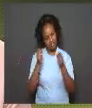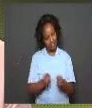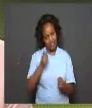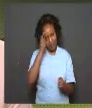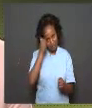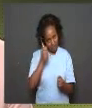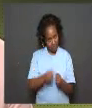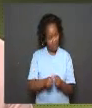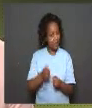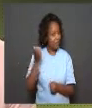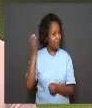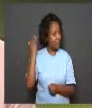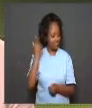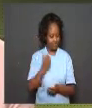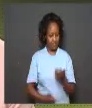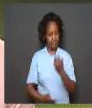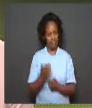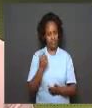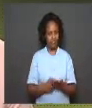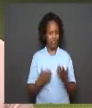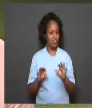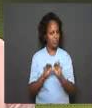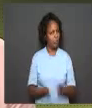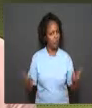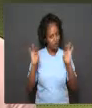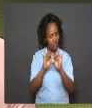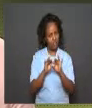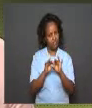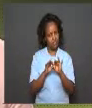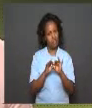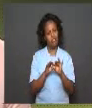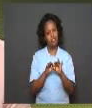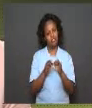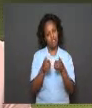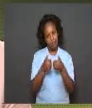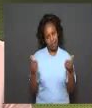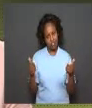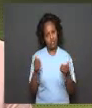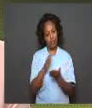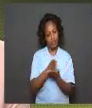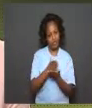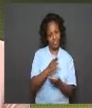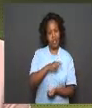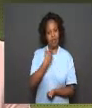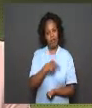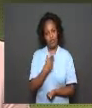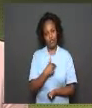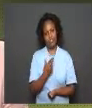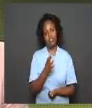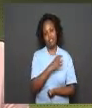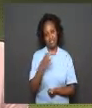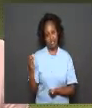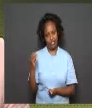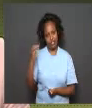our discussion of the importance of the separation between religion and